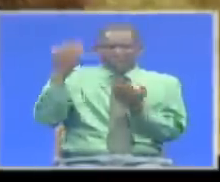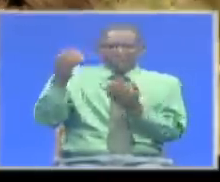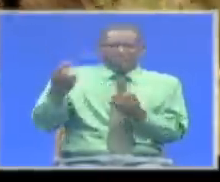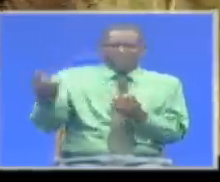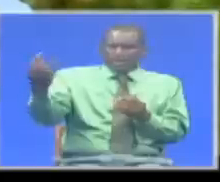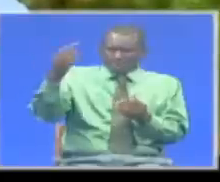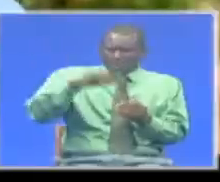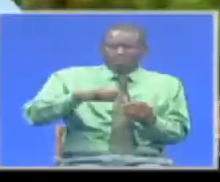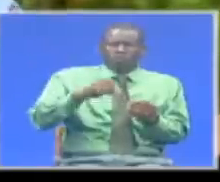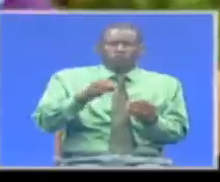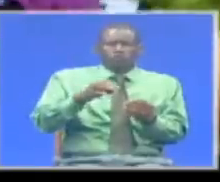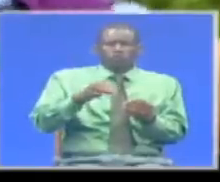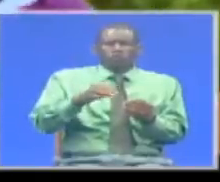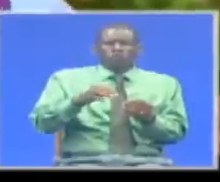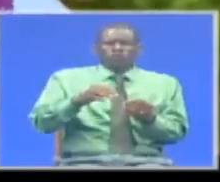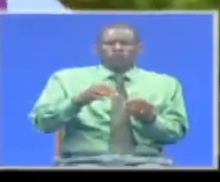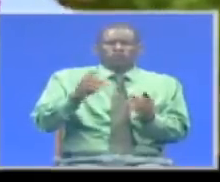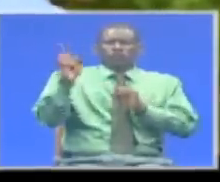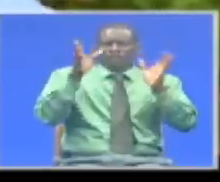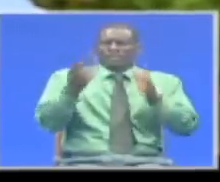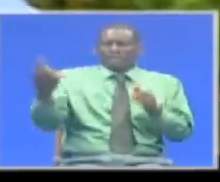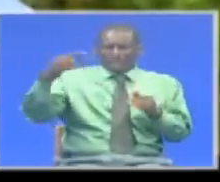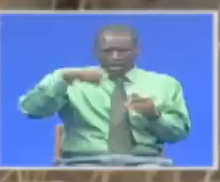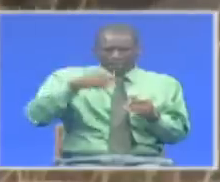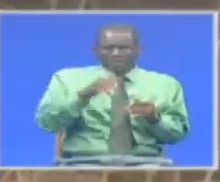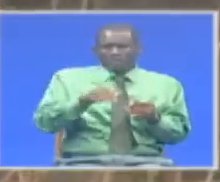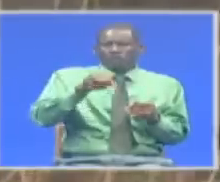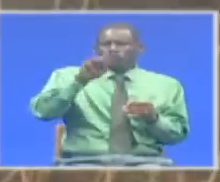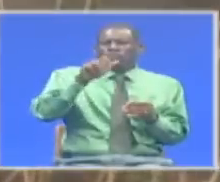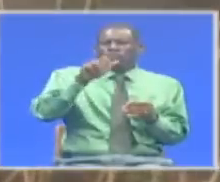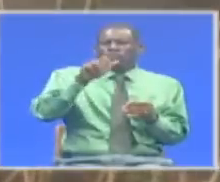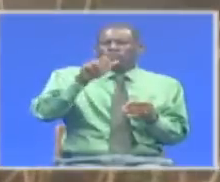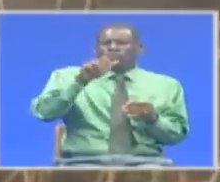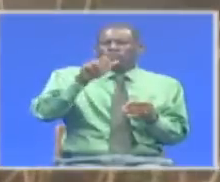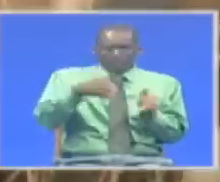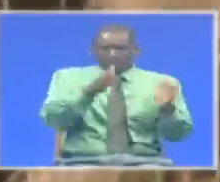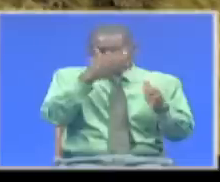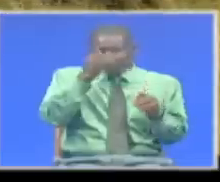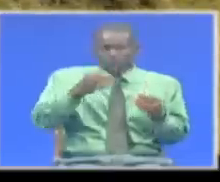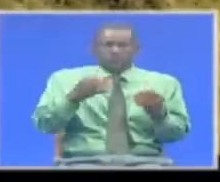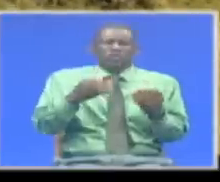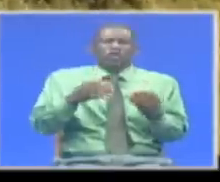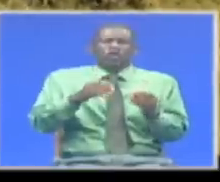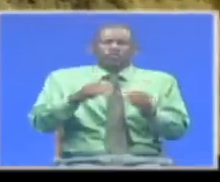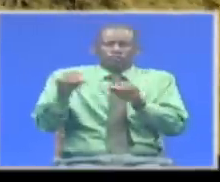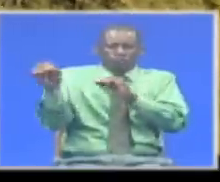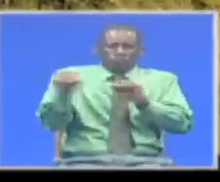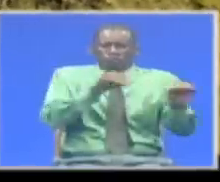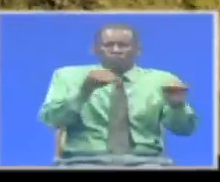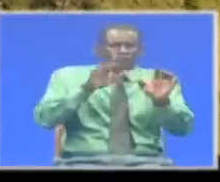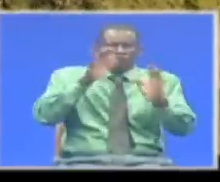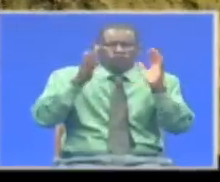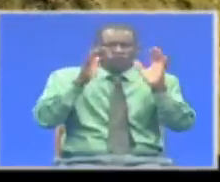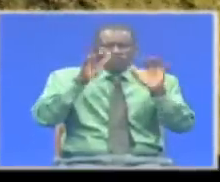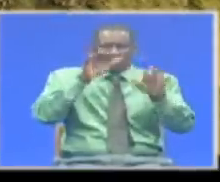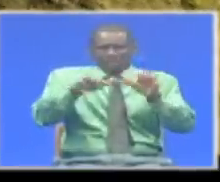migration. Because I suppose in Botswana there is lion, in Namibia there is lion, there is